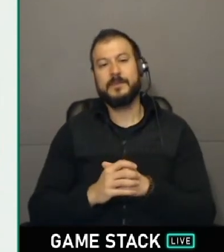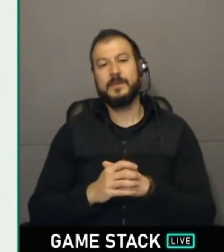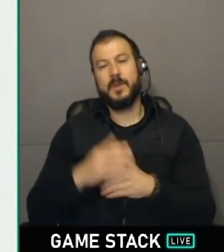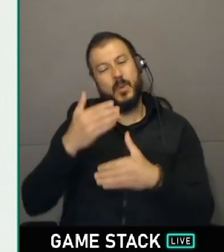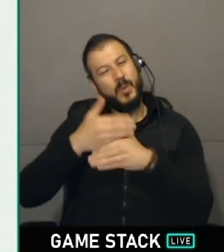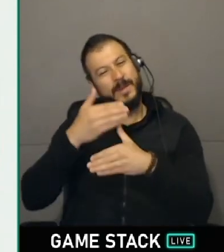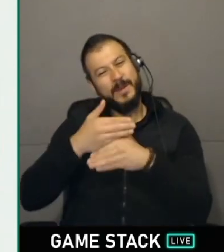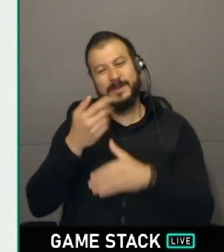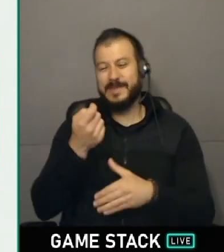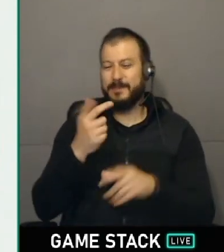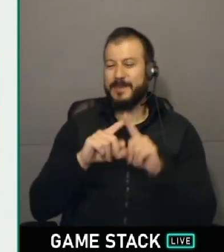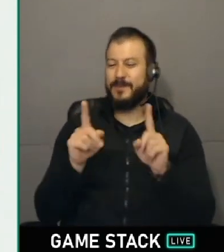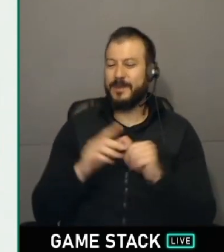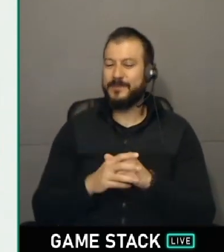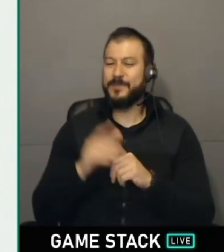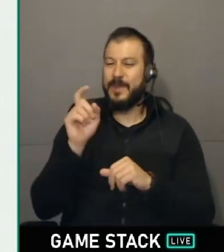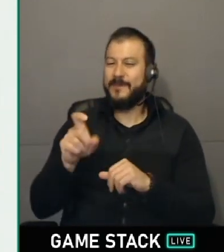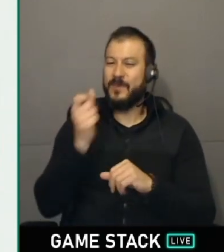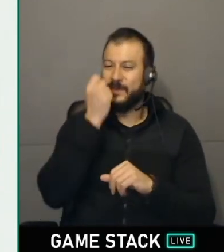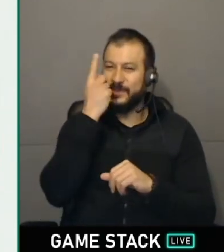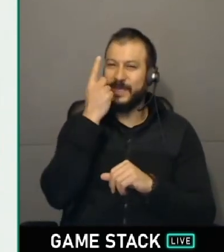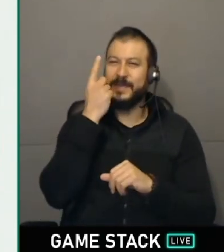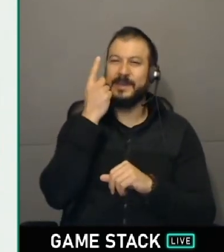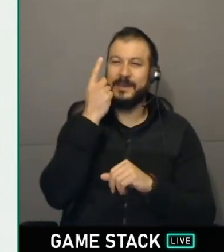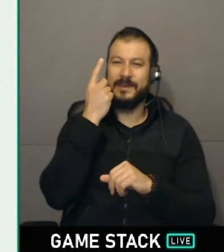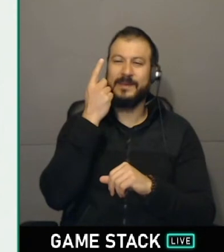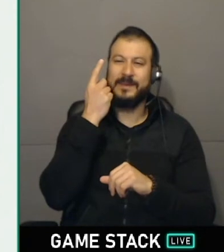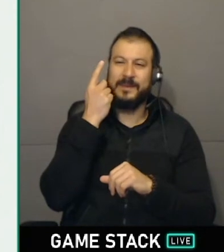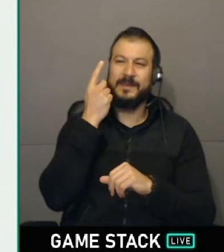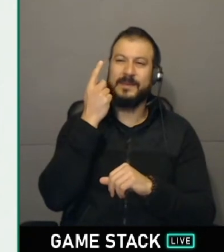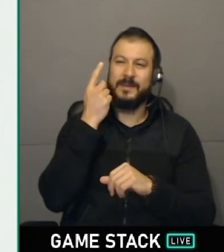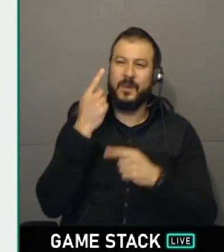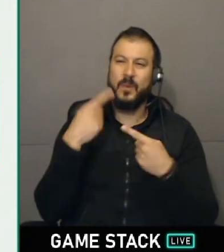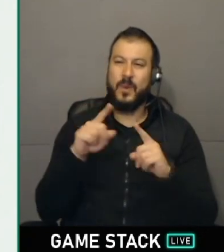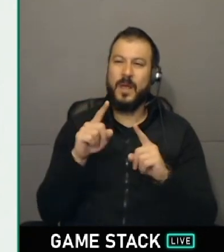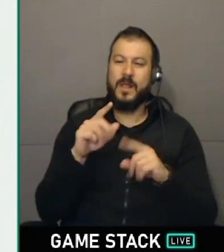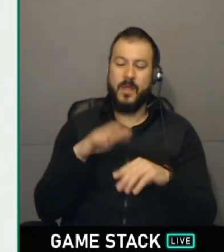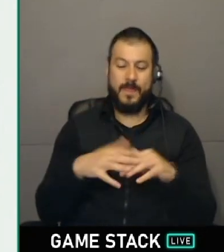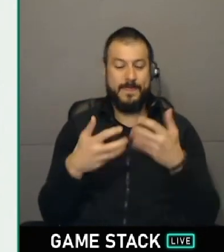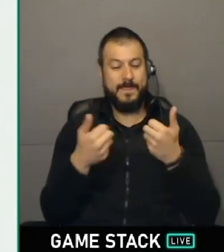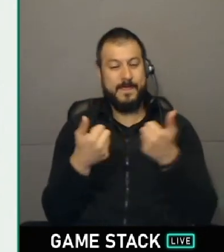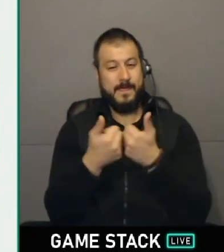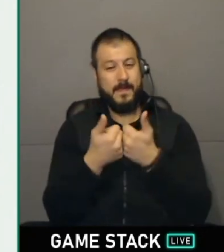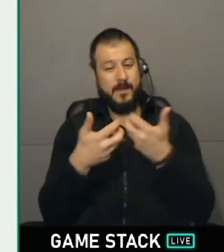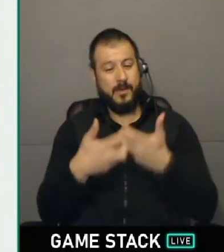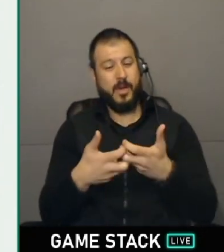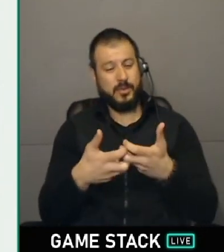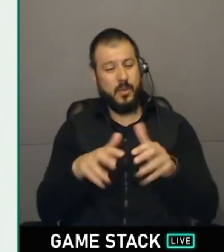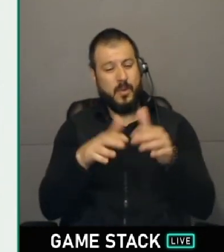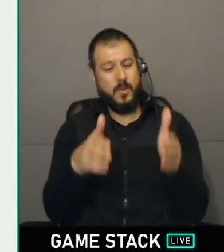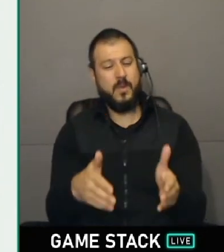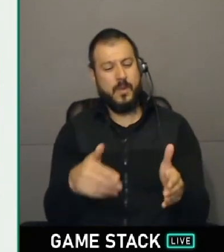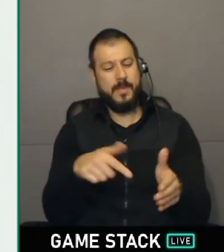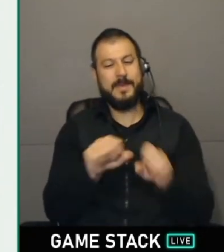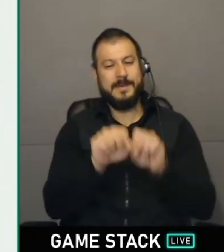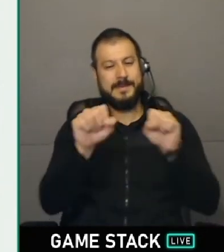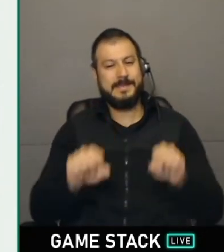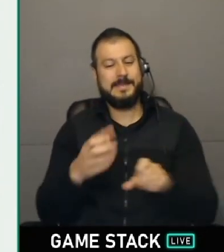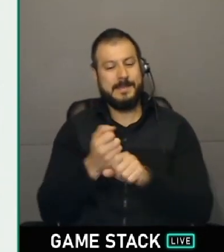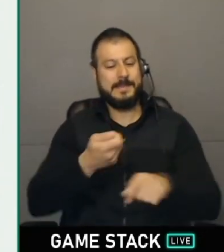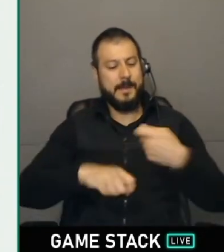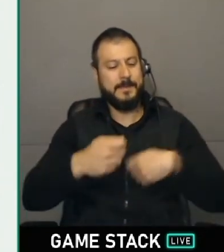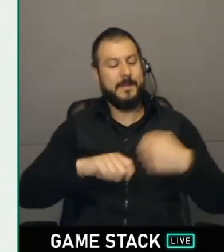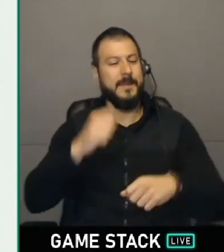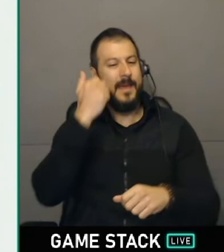different. You have to understand that while on the console, the system gets updated on a monthly